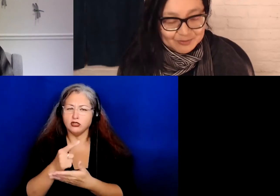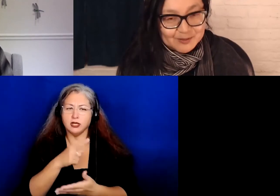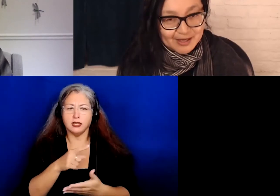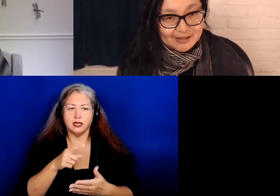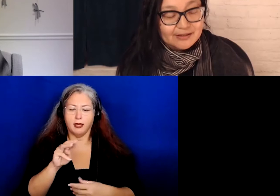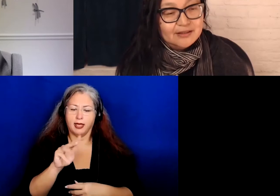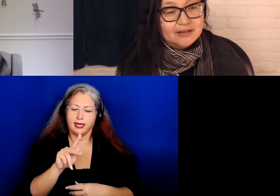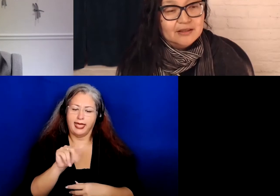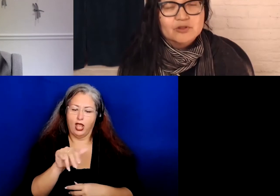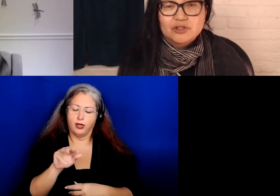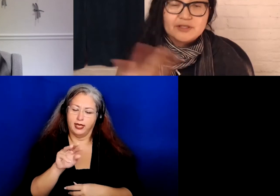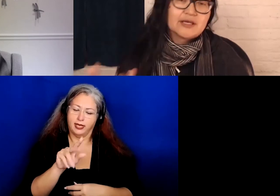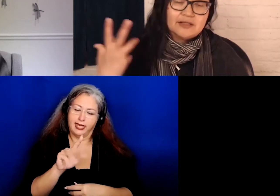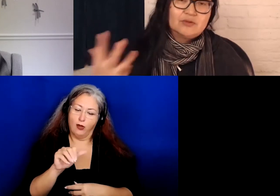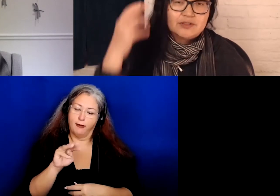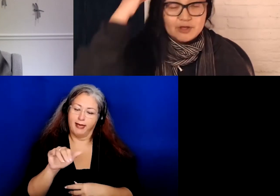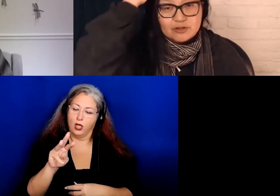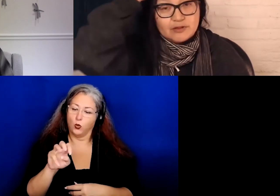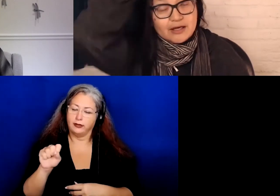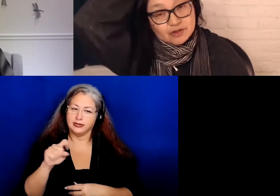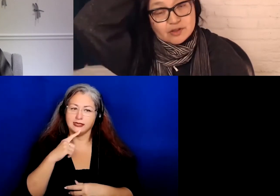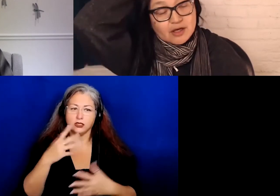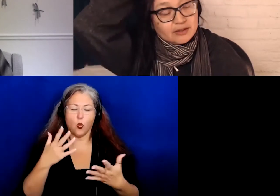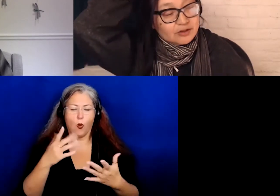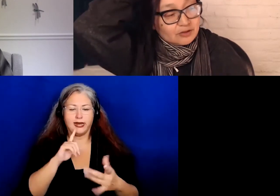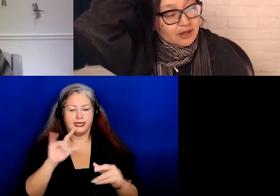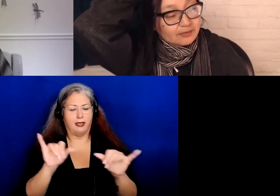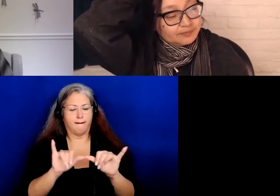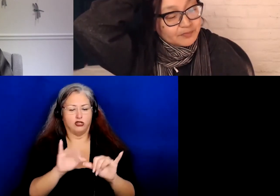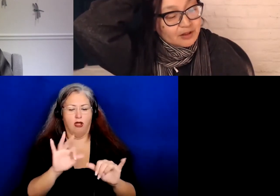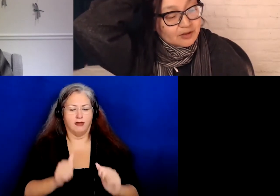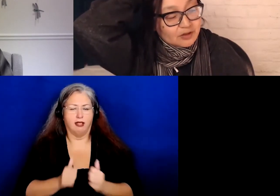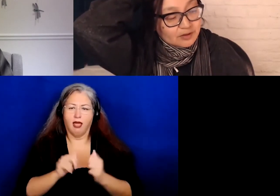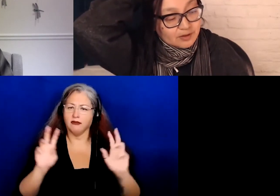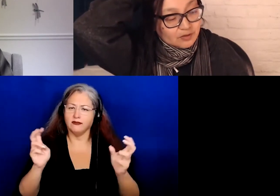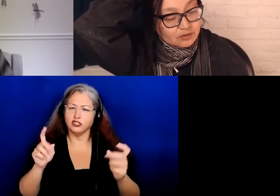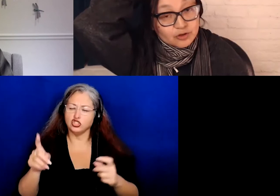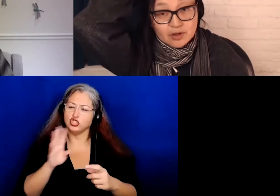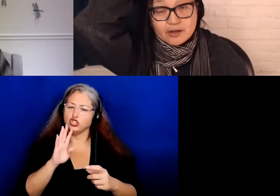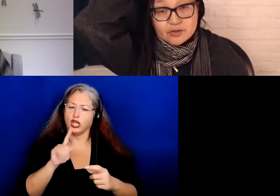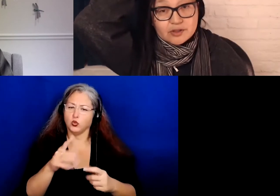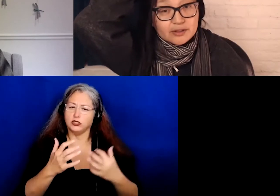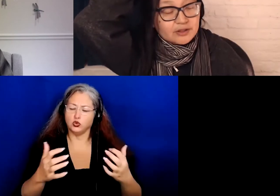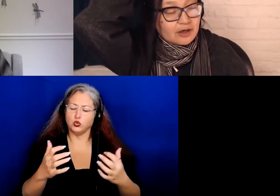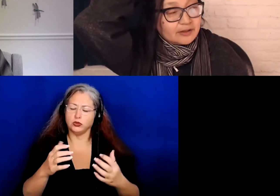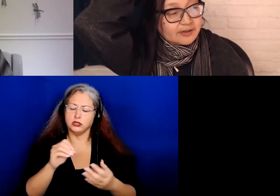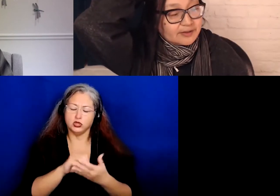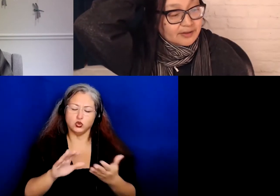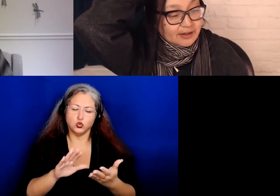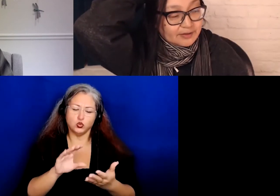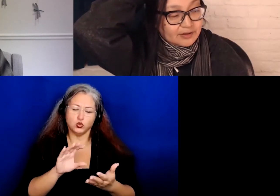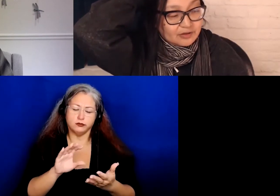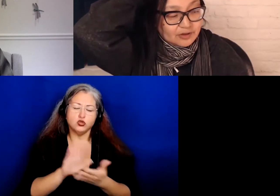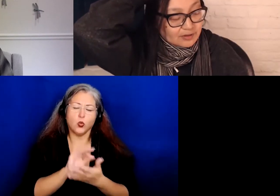Mae Weems made, which starts out like, what is the measure of a life? And she's talking to students at the School of Visual Arts. So she's talking to